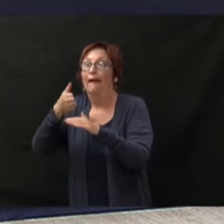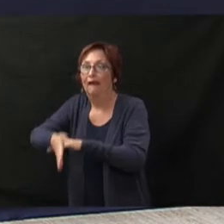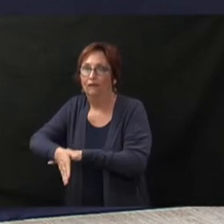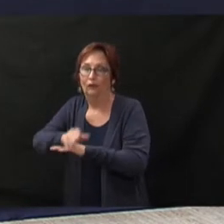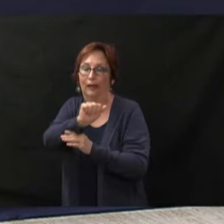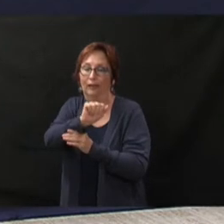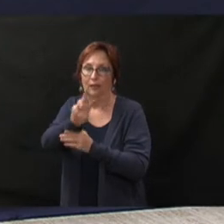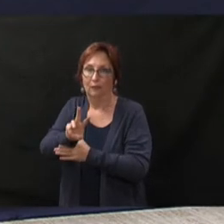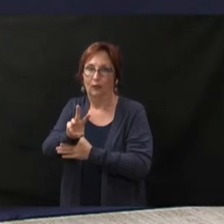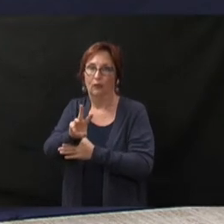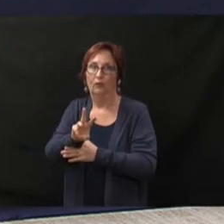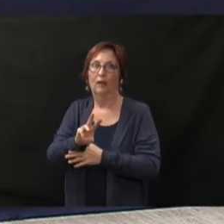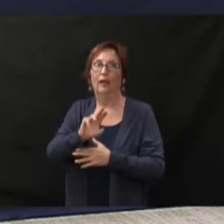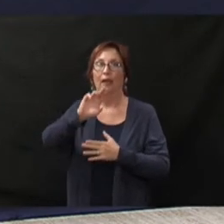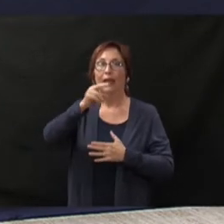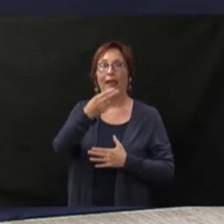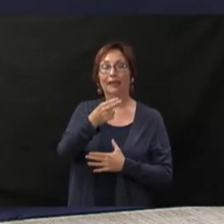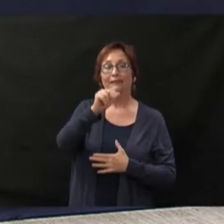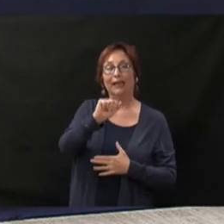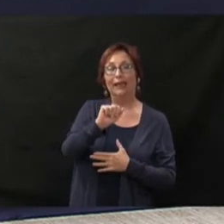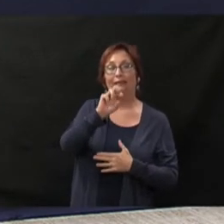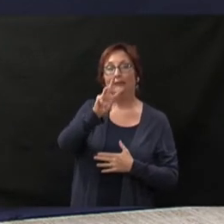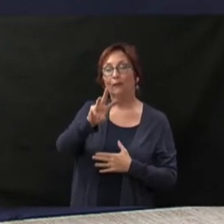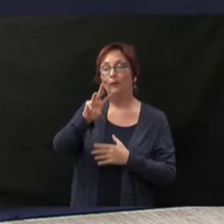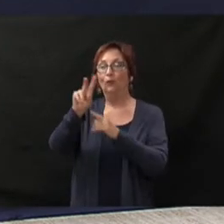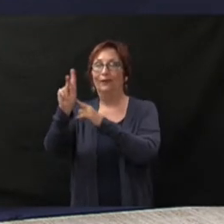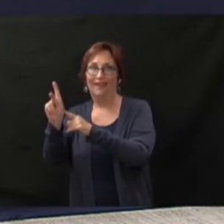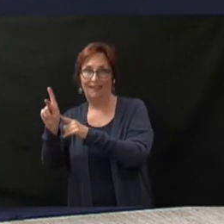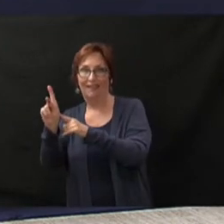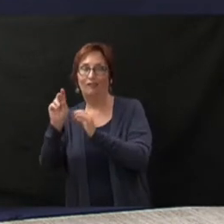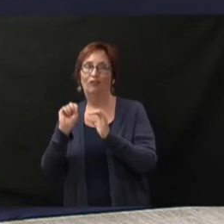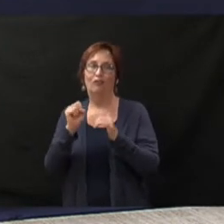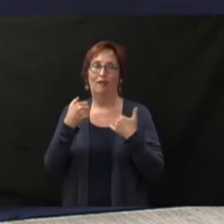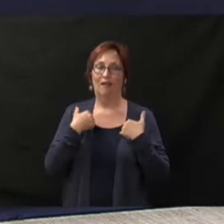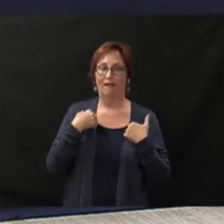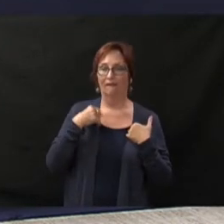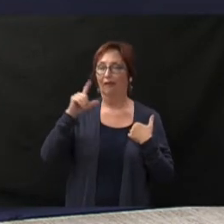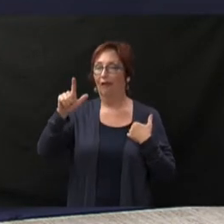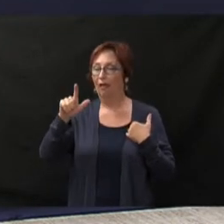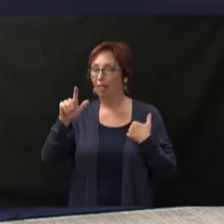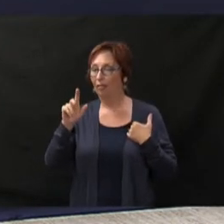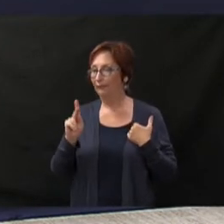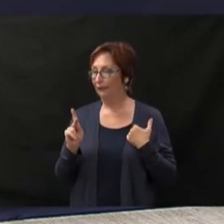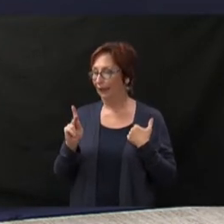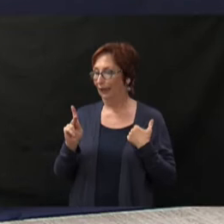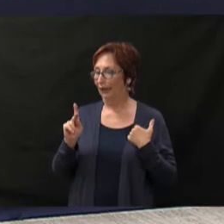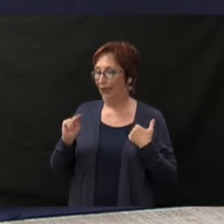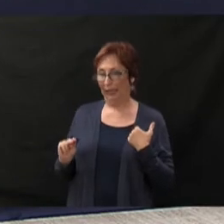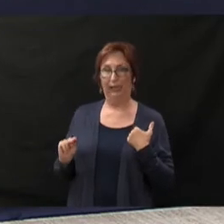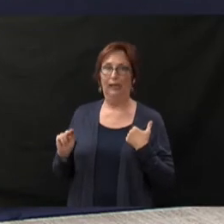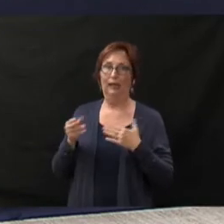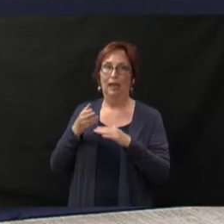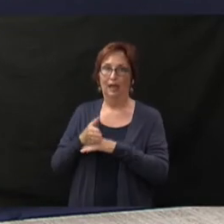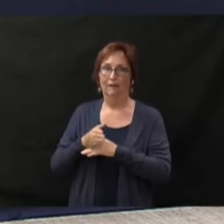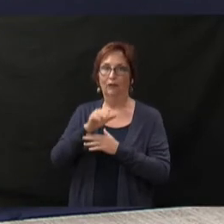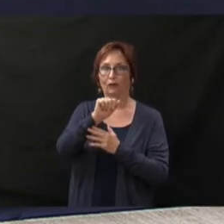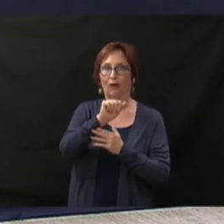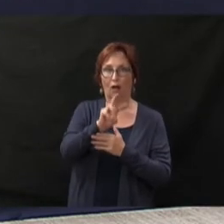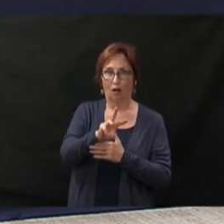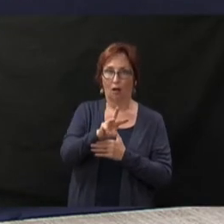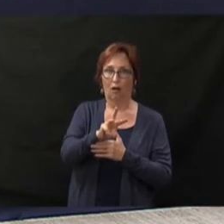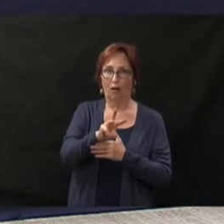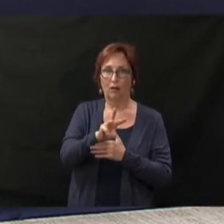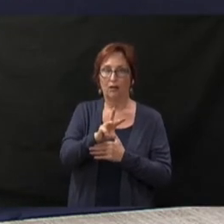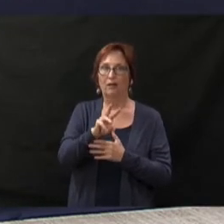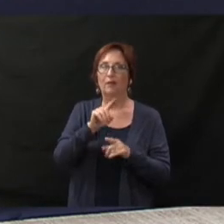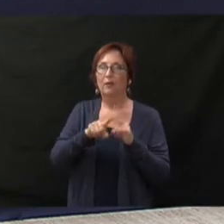hawk, you could have a K after it, you could have an L after it, you can have an N after it. But if you, then you're going to have to find